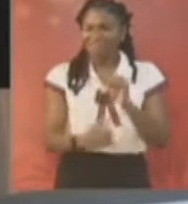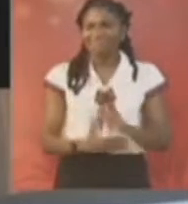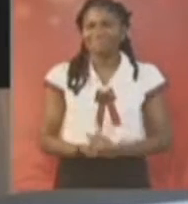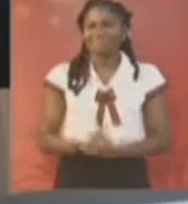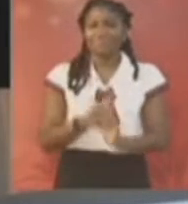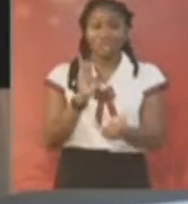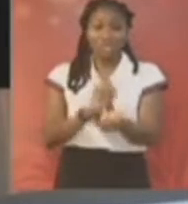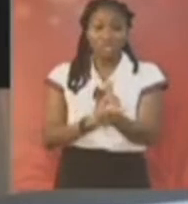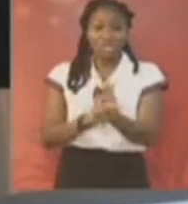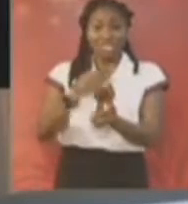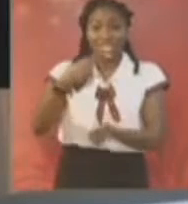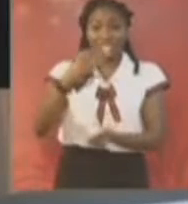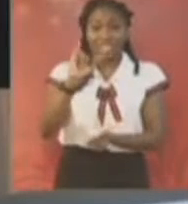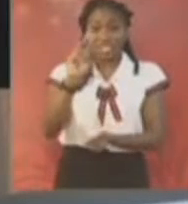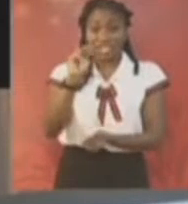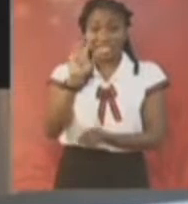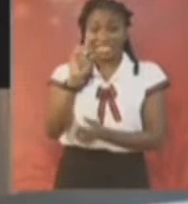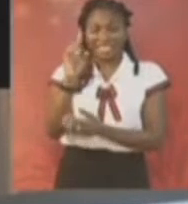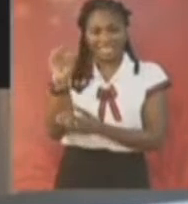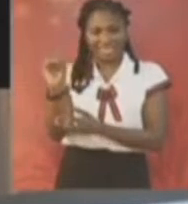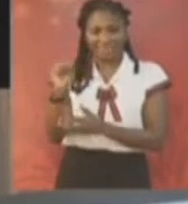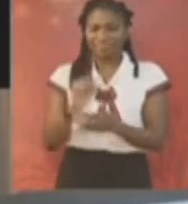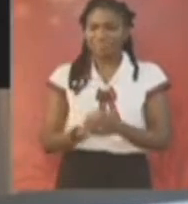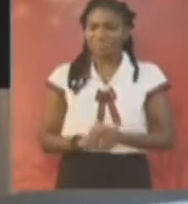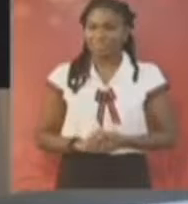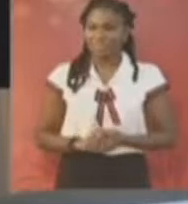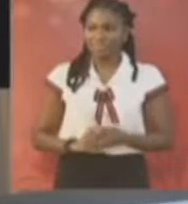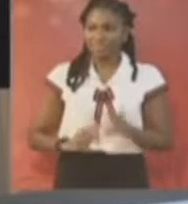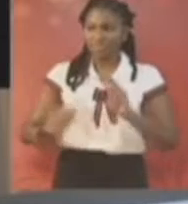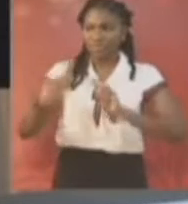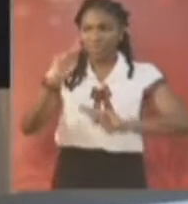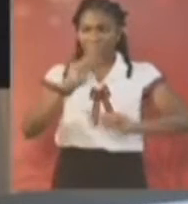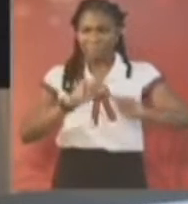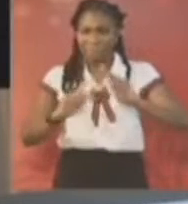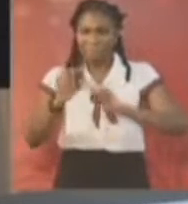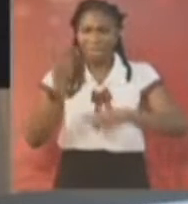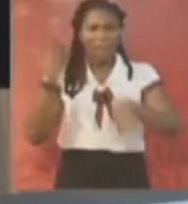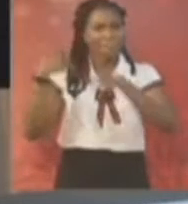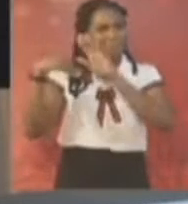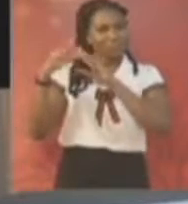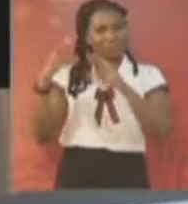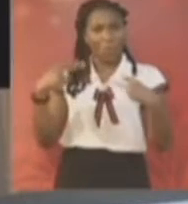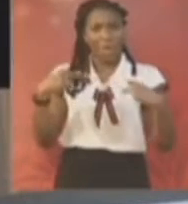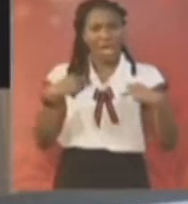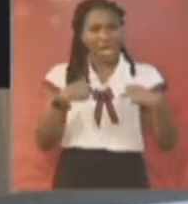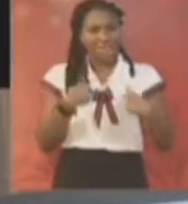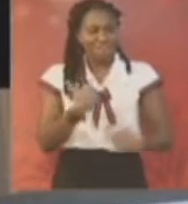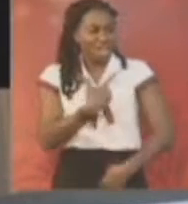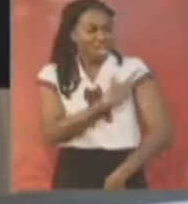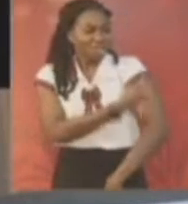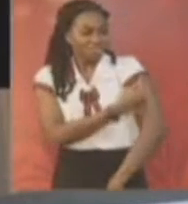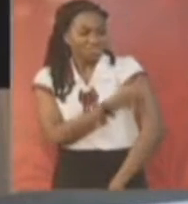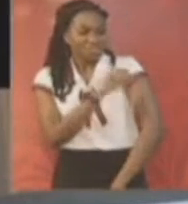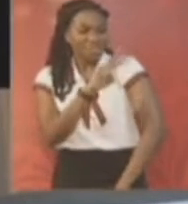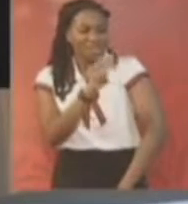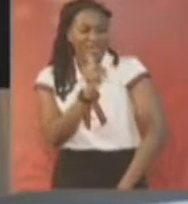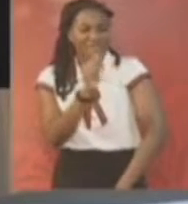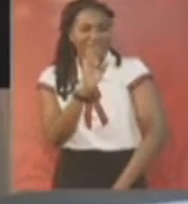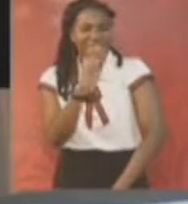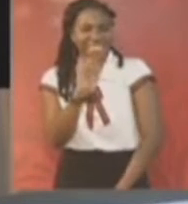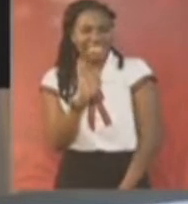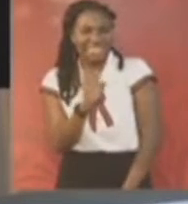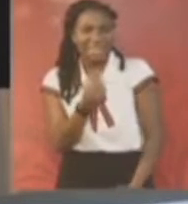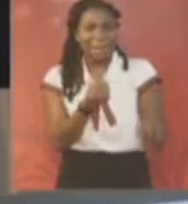maybe you can address this as well. Are persons with a history of multiple vaccinations at any greater risk to